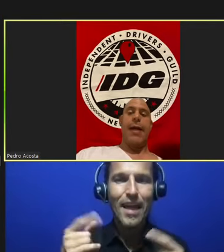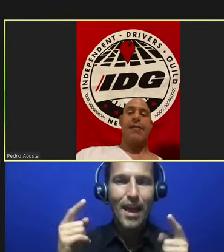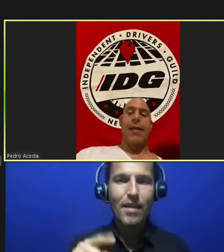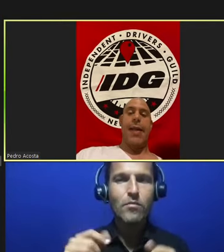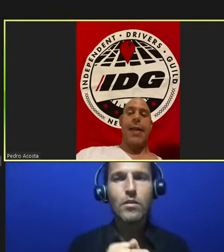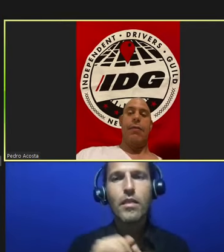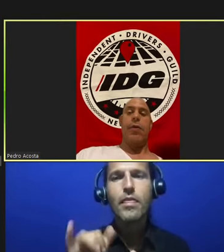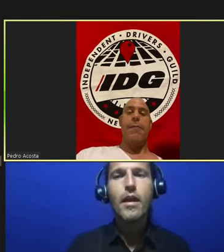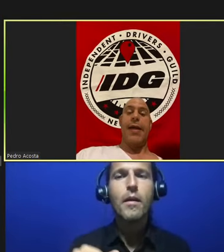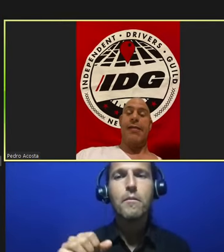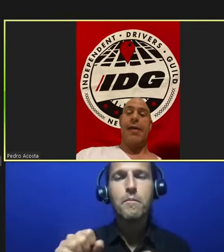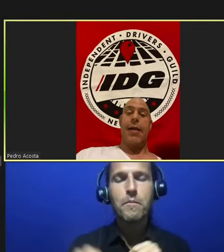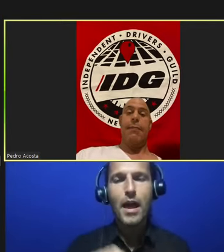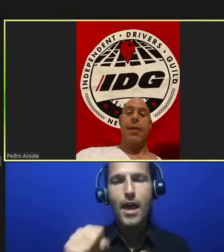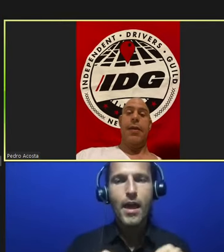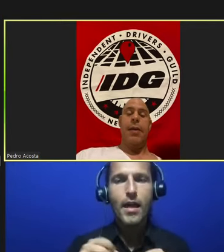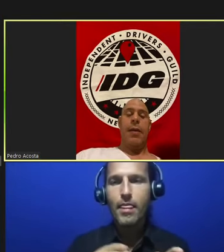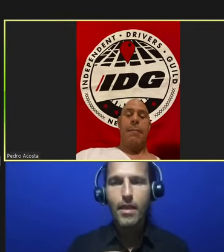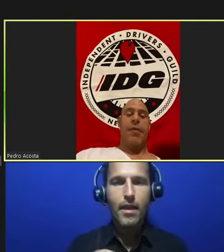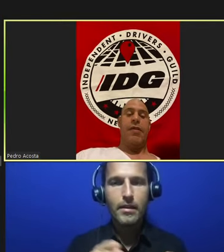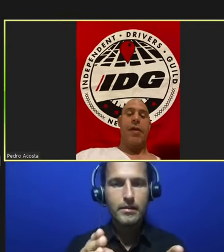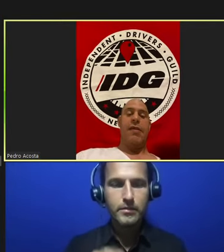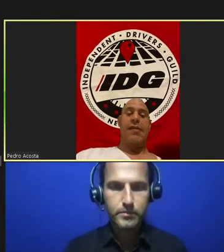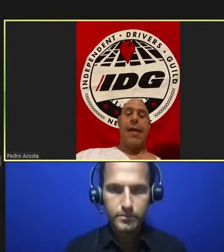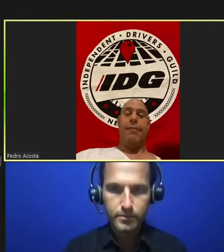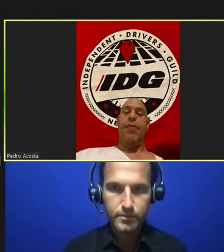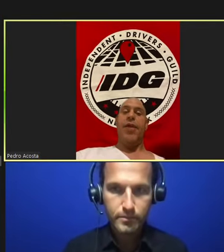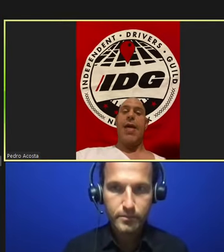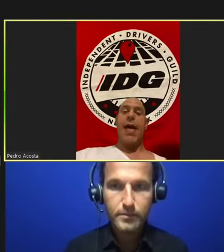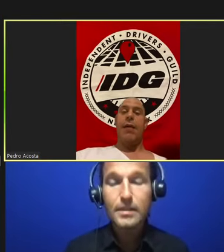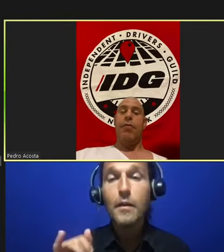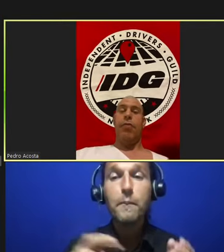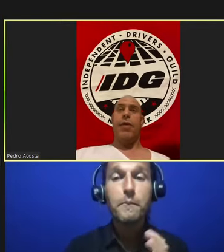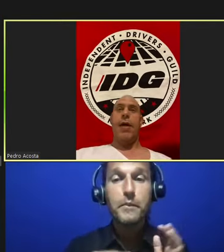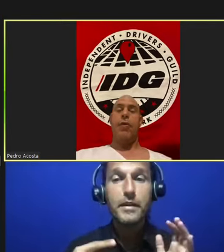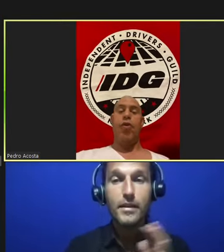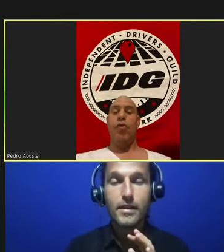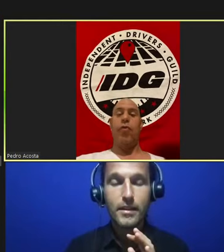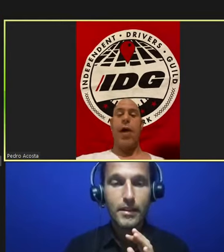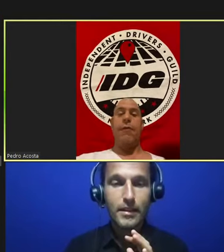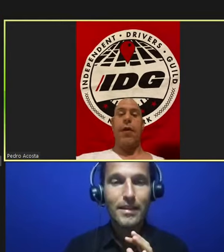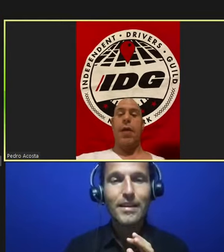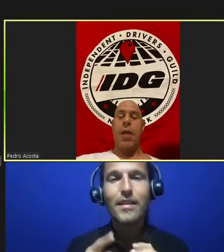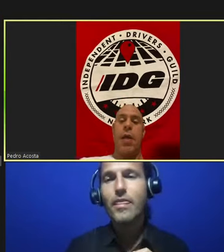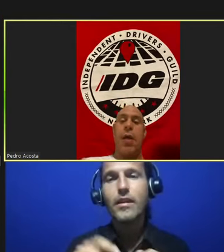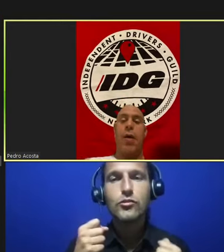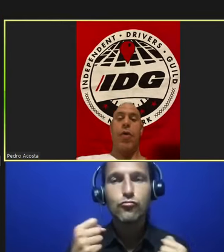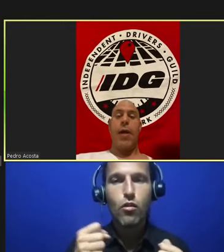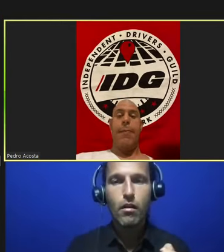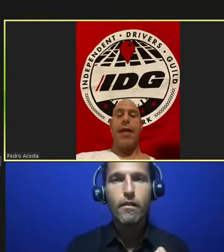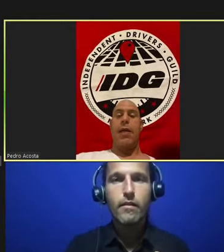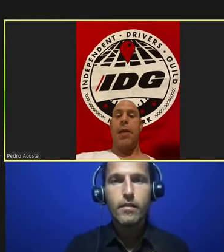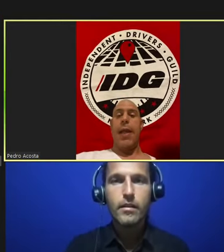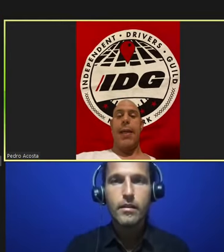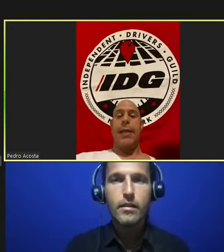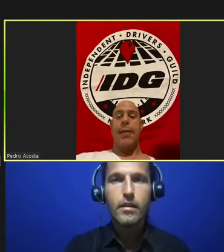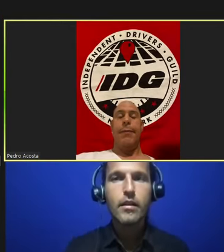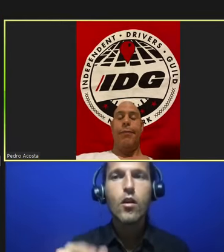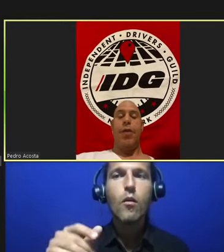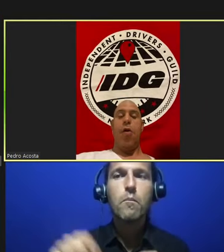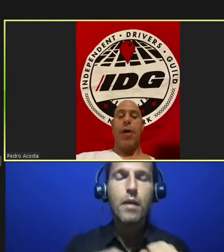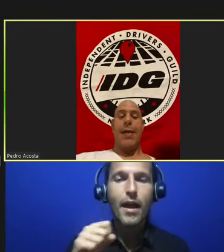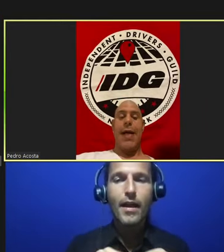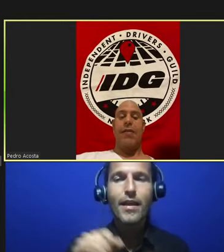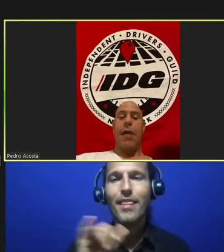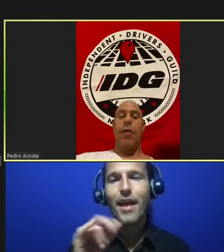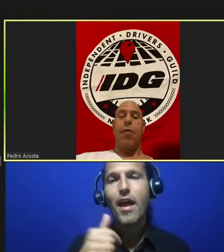the bike lane, with the bike guy, But the thing is that they are just driving or they are biking like